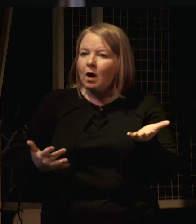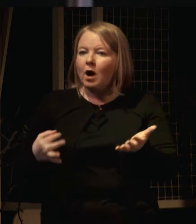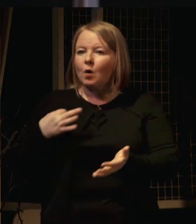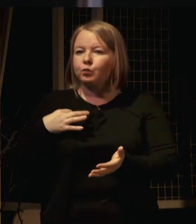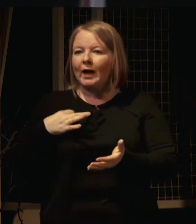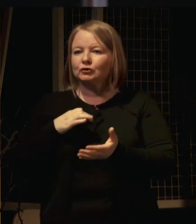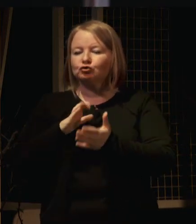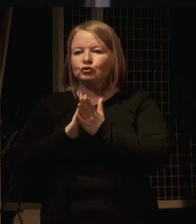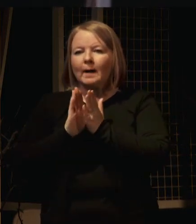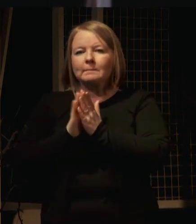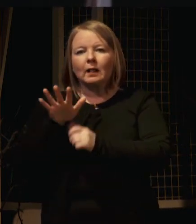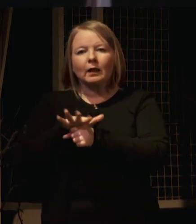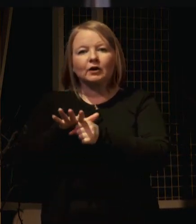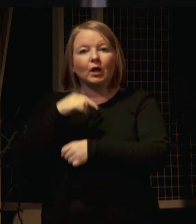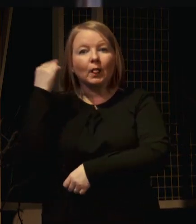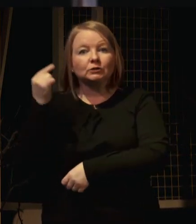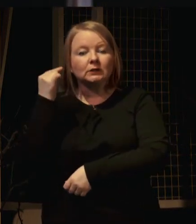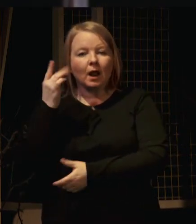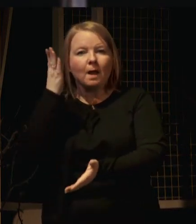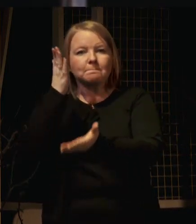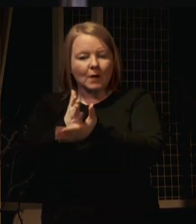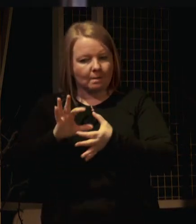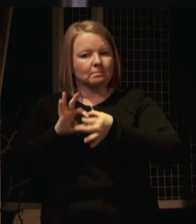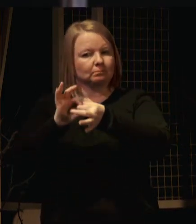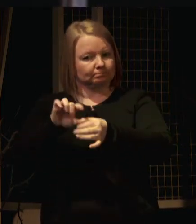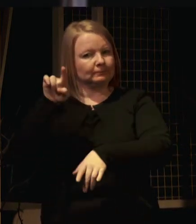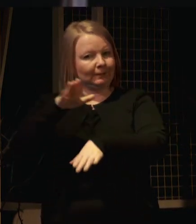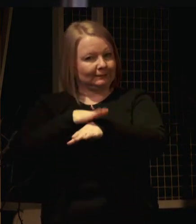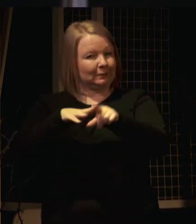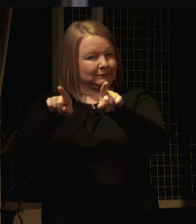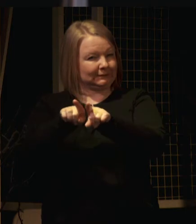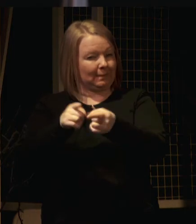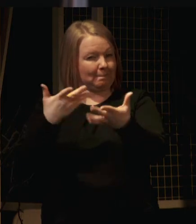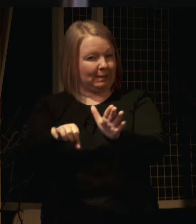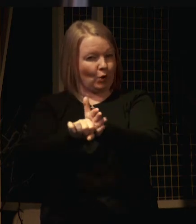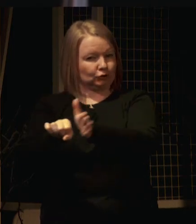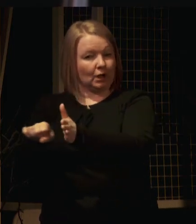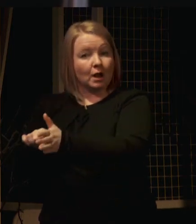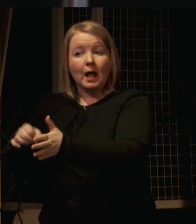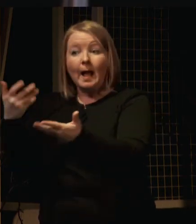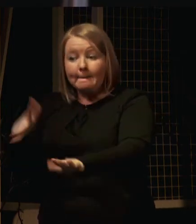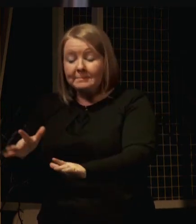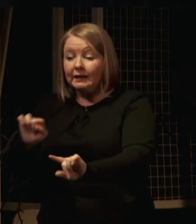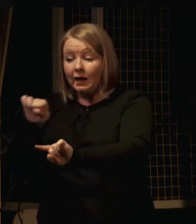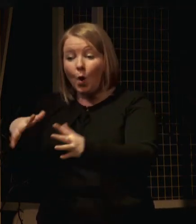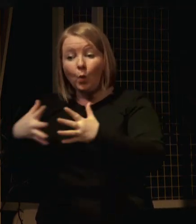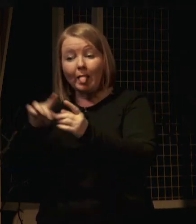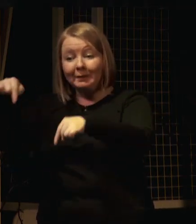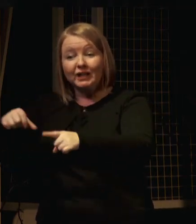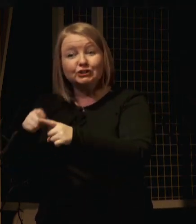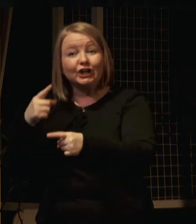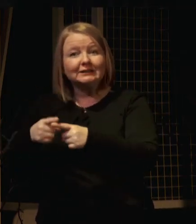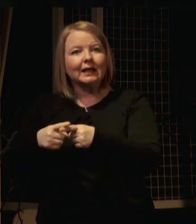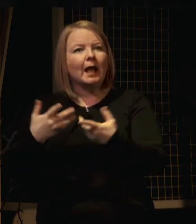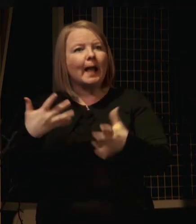of London, right at the height of the Jack the Ripper murders. And guess what's never happened in Whitechapel since William came to Dundee? Hasn't been